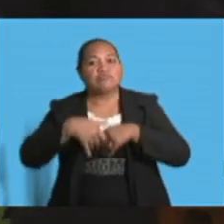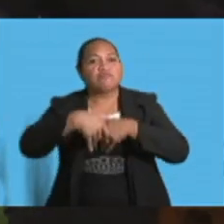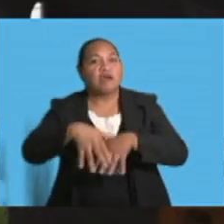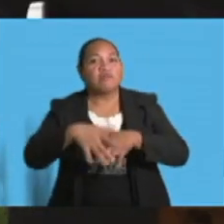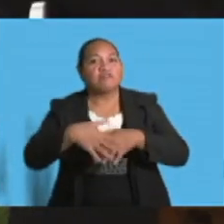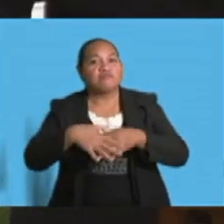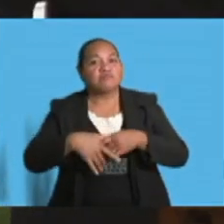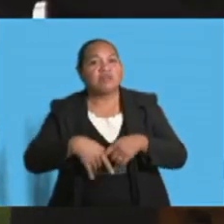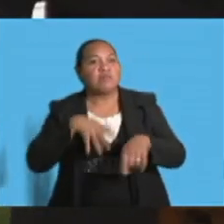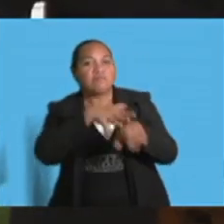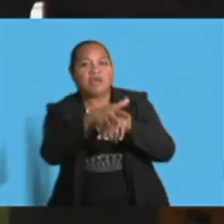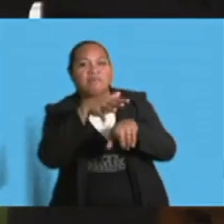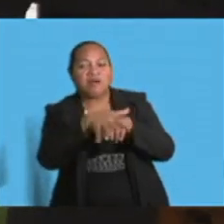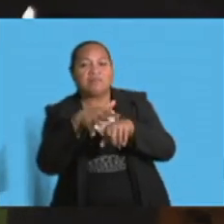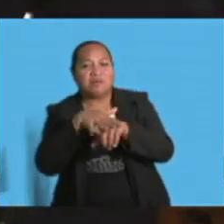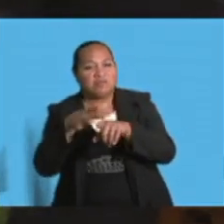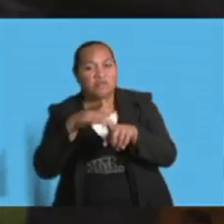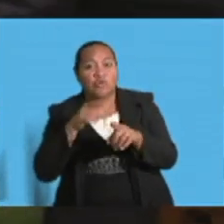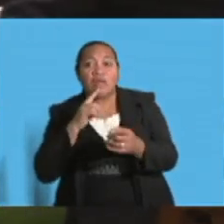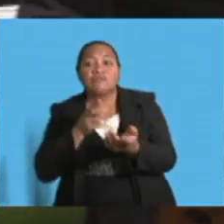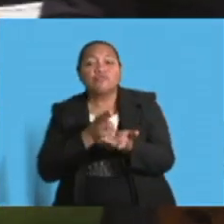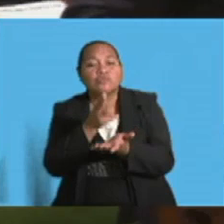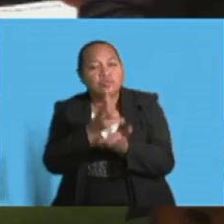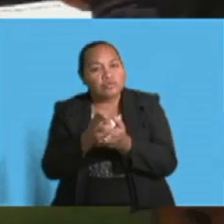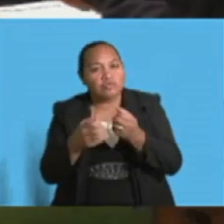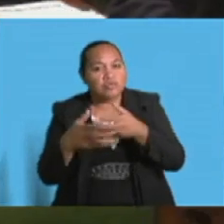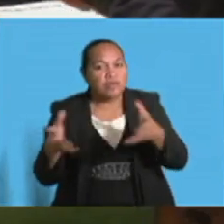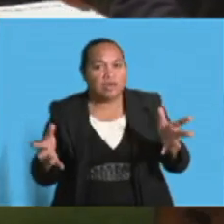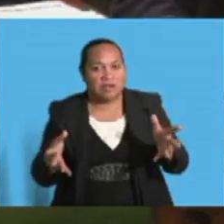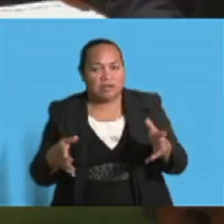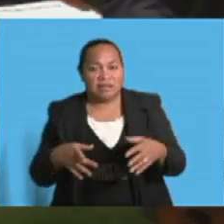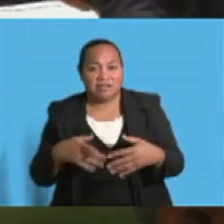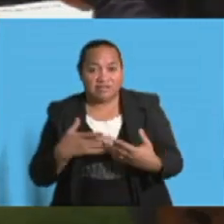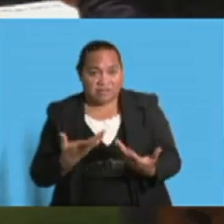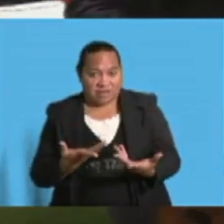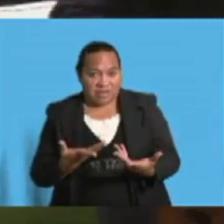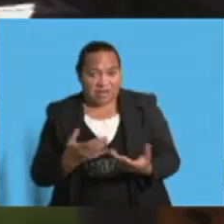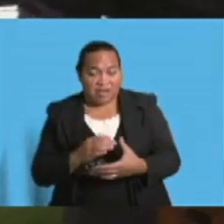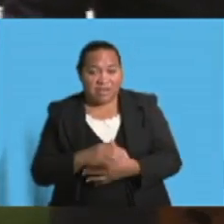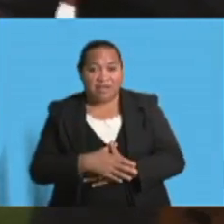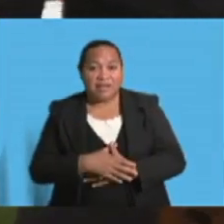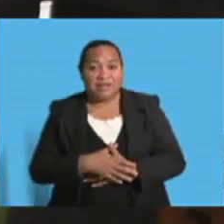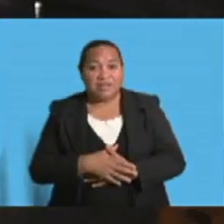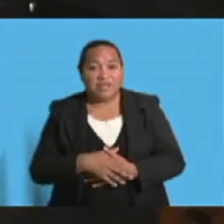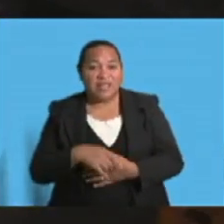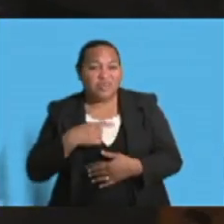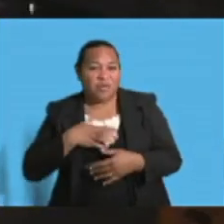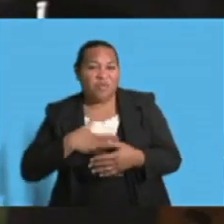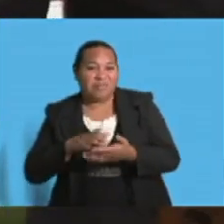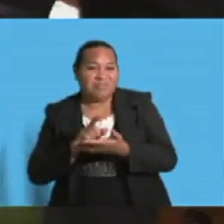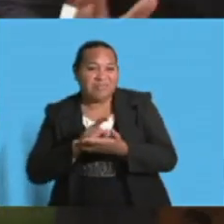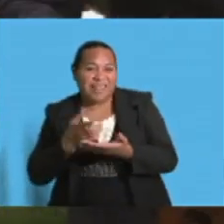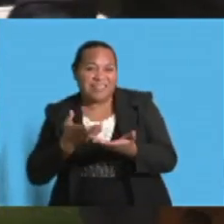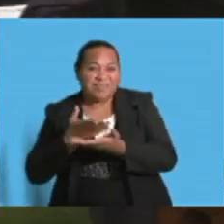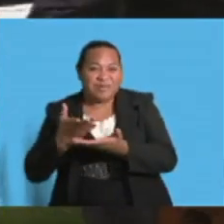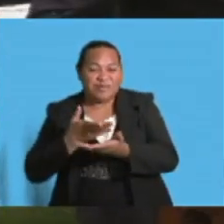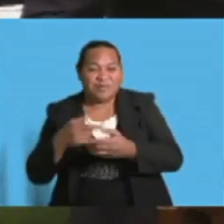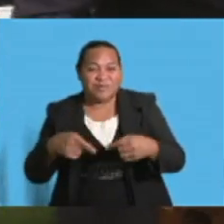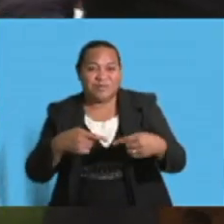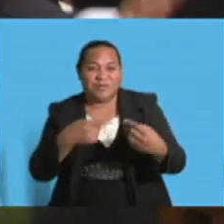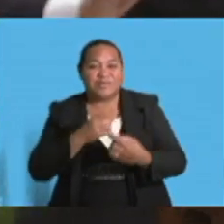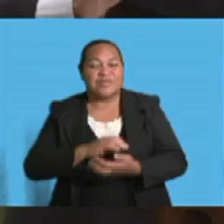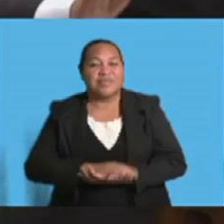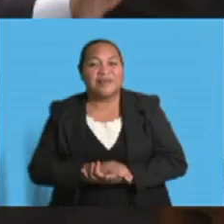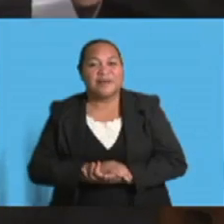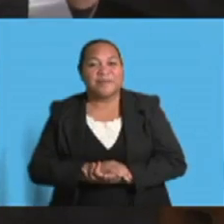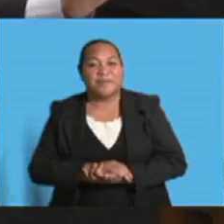parties. And that's why, Madam Speaker, because obviously they're cuddling up to them and they want to probably get into bed with them later on. Madam Speaker, I want to